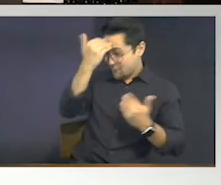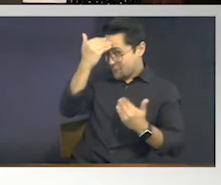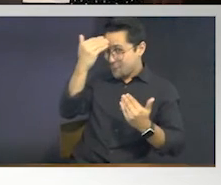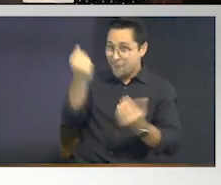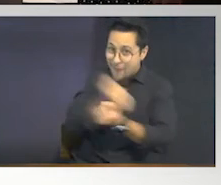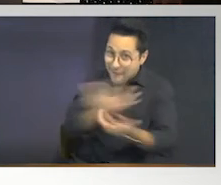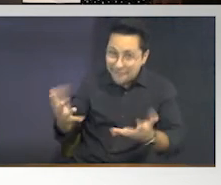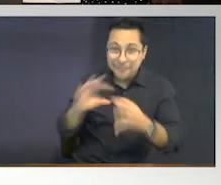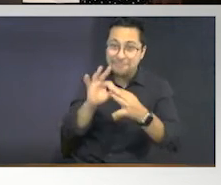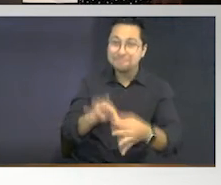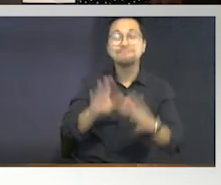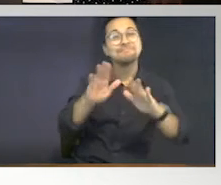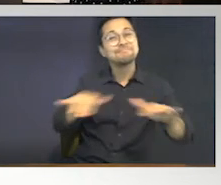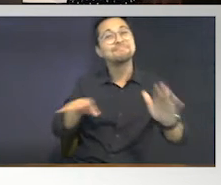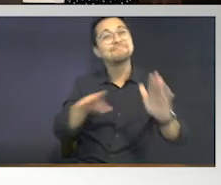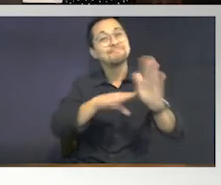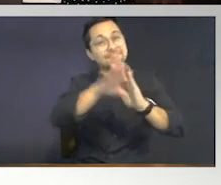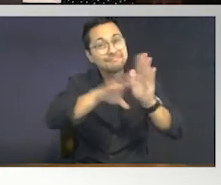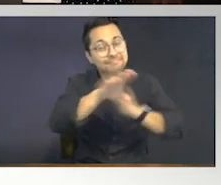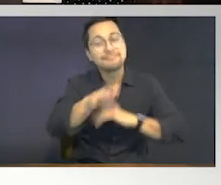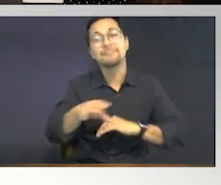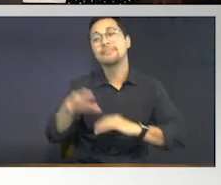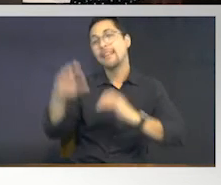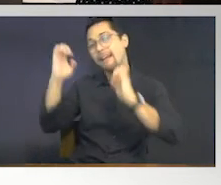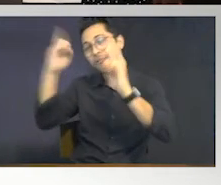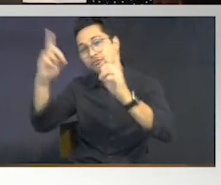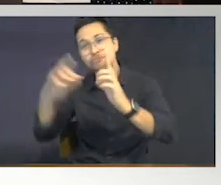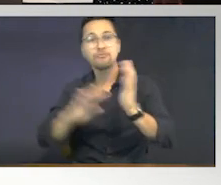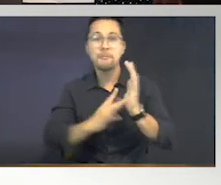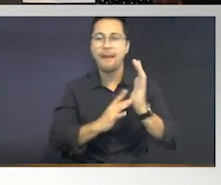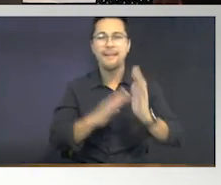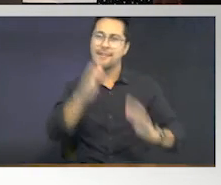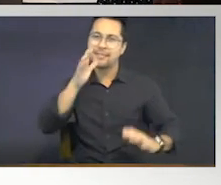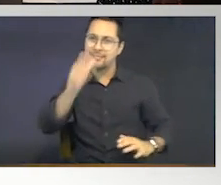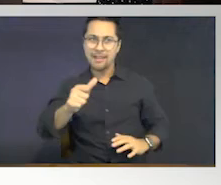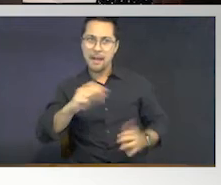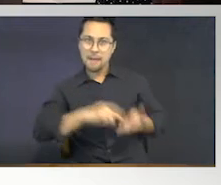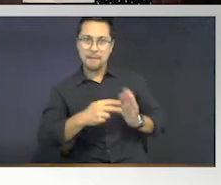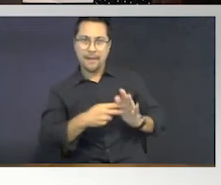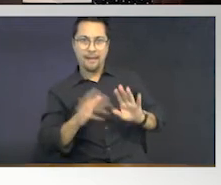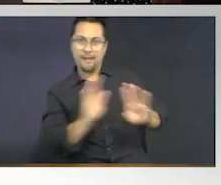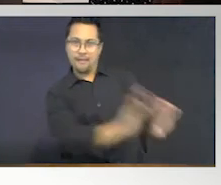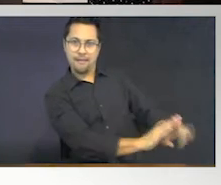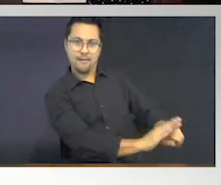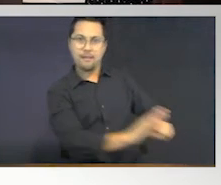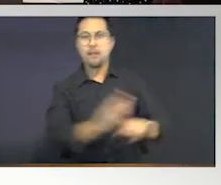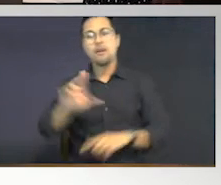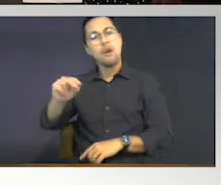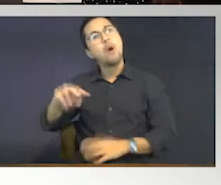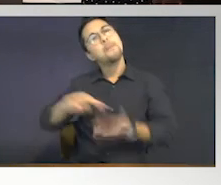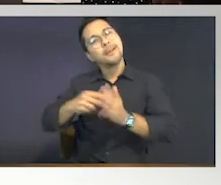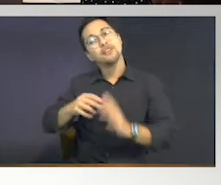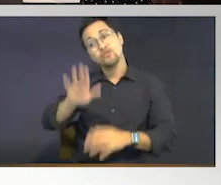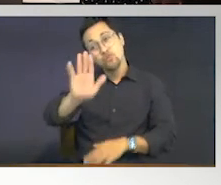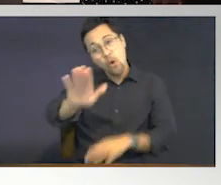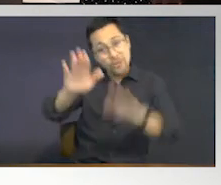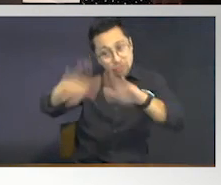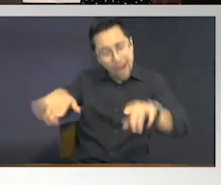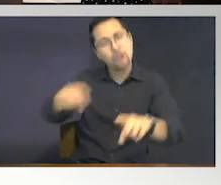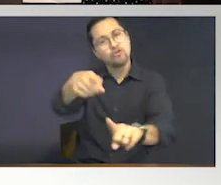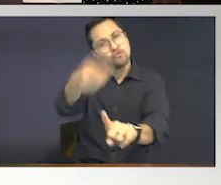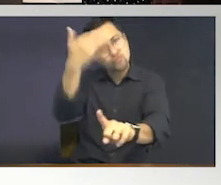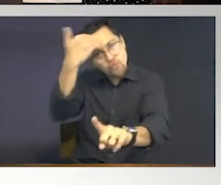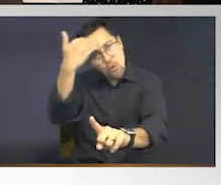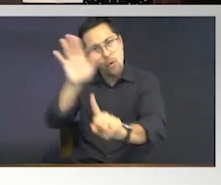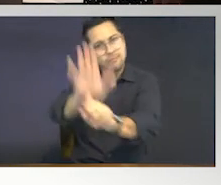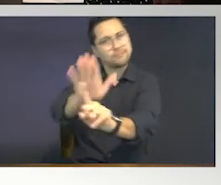child development and education and medical. No, that's not what that means, but that means you know your child and you know